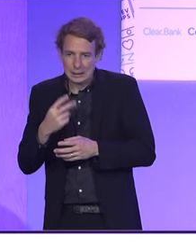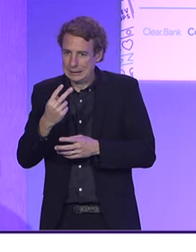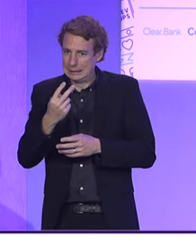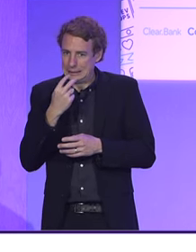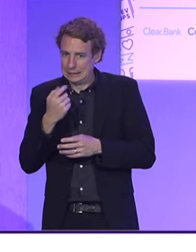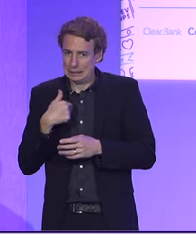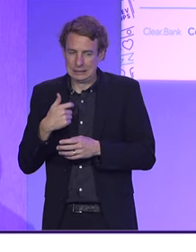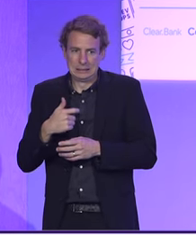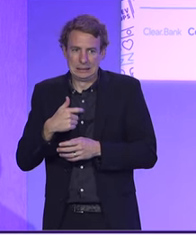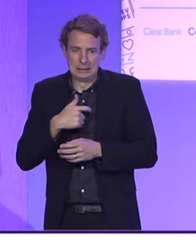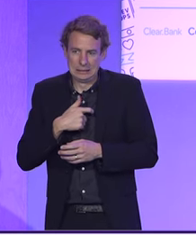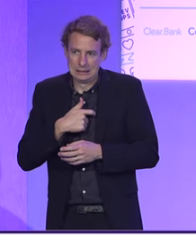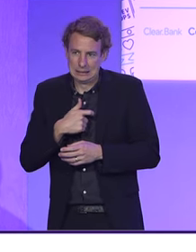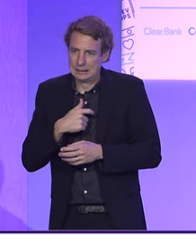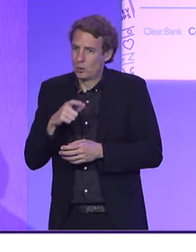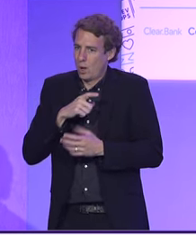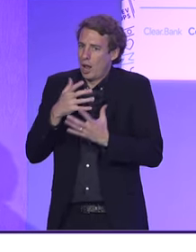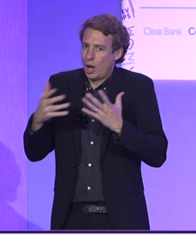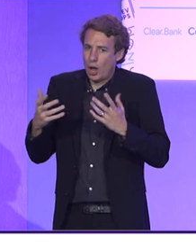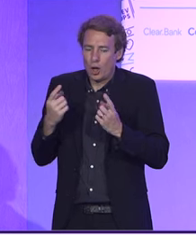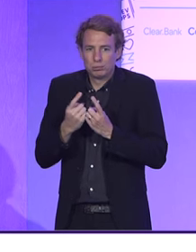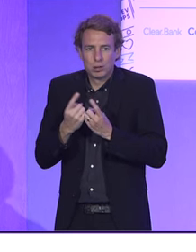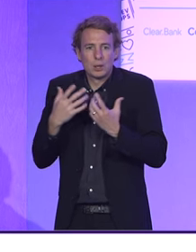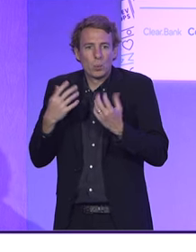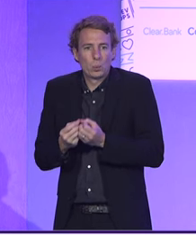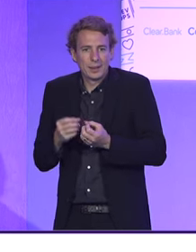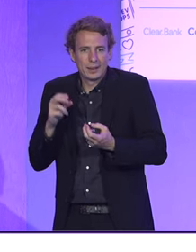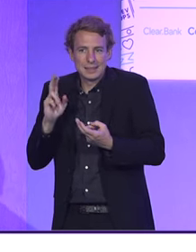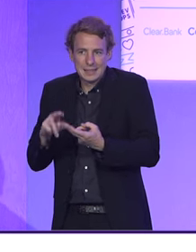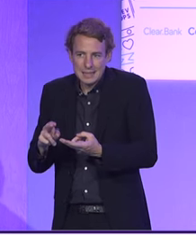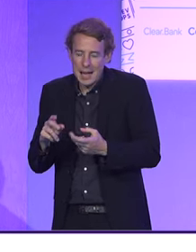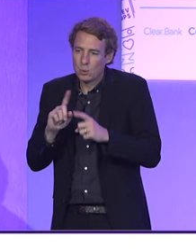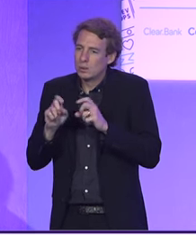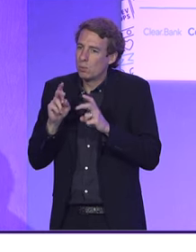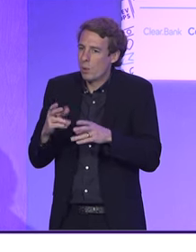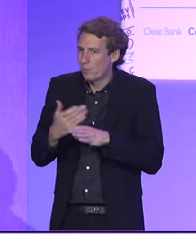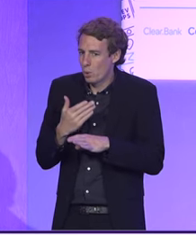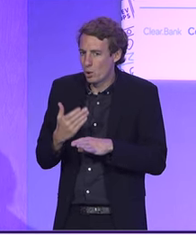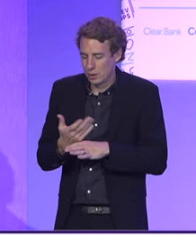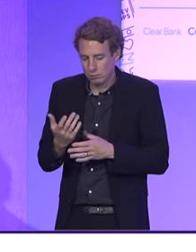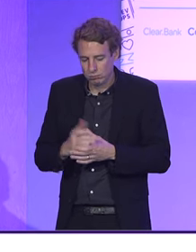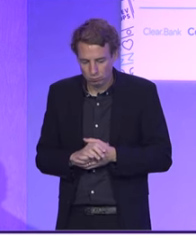nerves because I have a lot of problems with this kind of way of working, okay? So